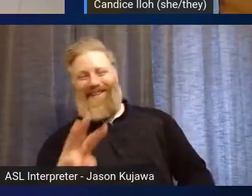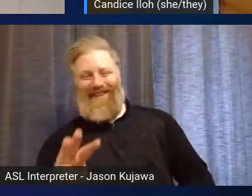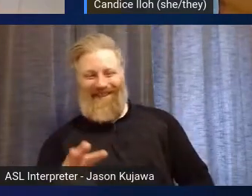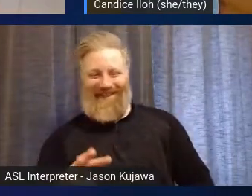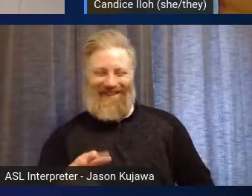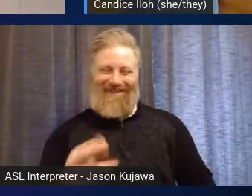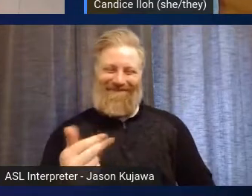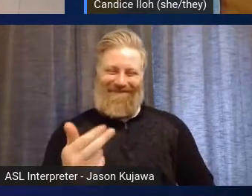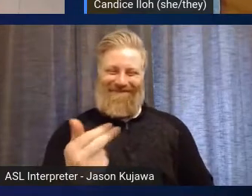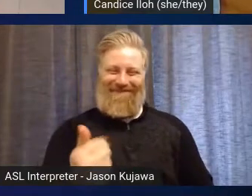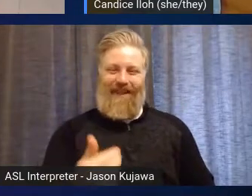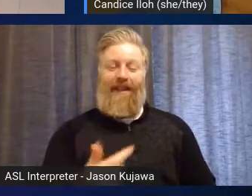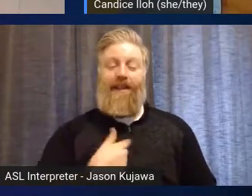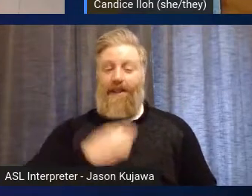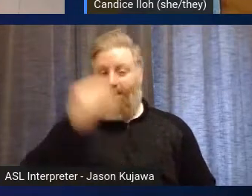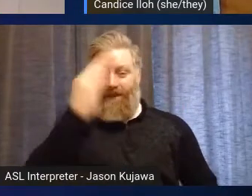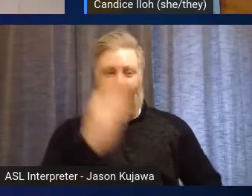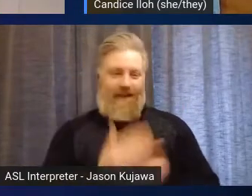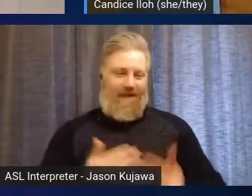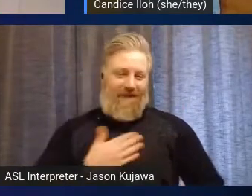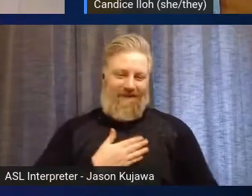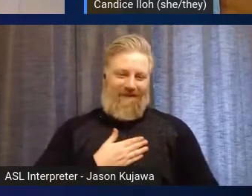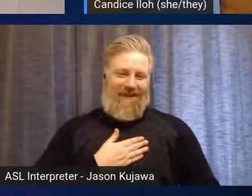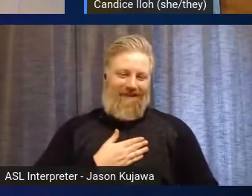Well, I'll tell you some of my business.